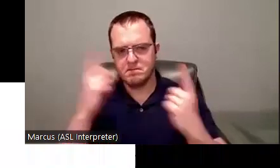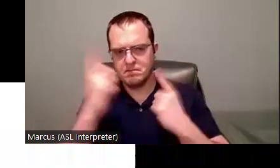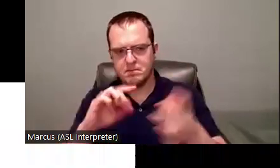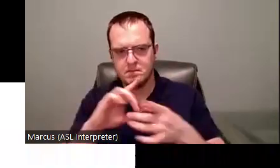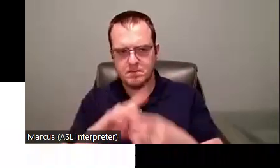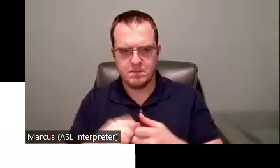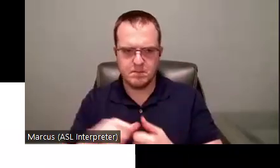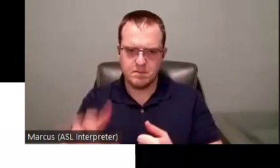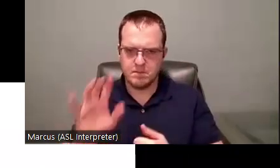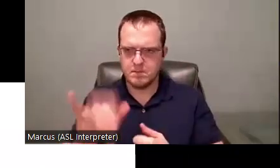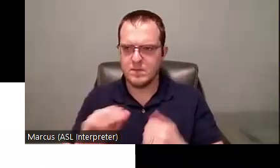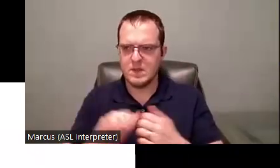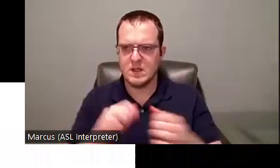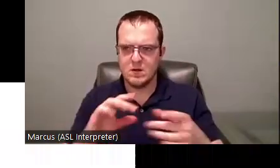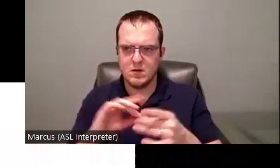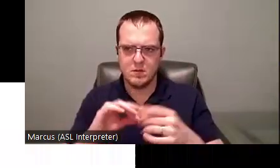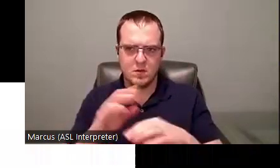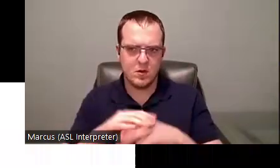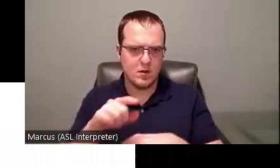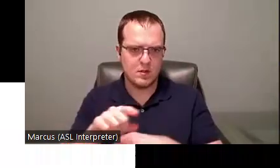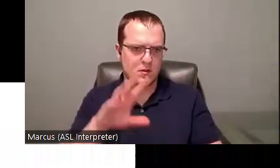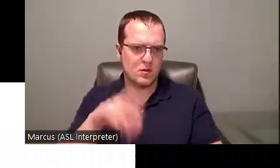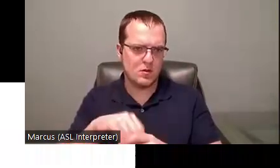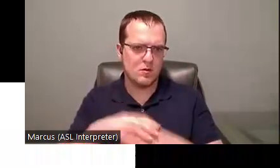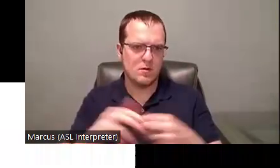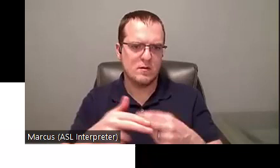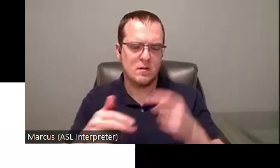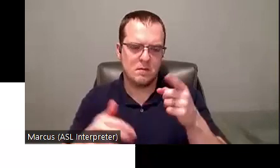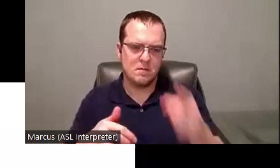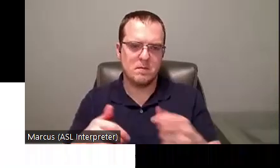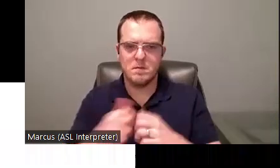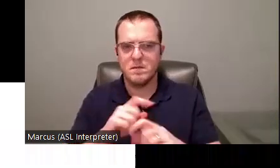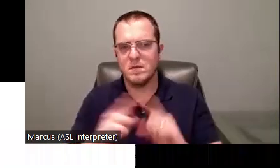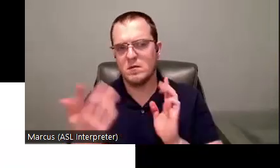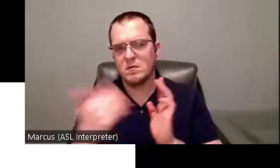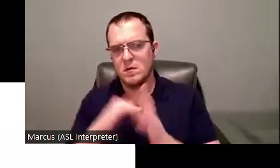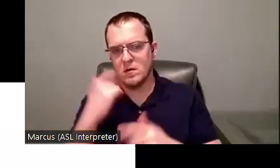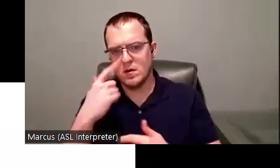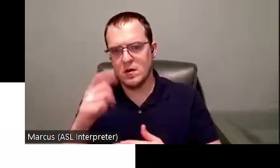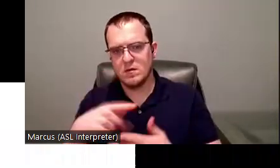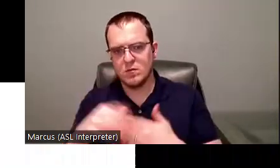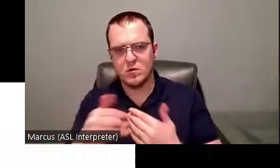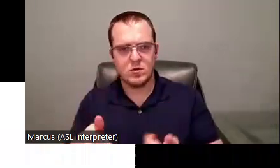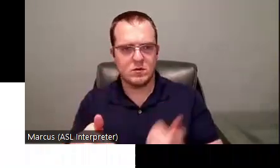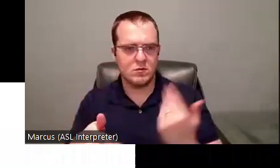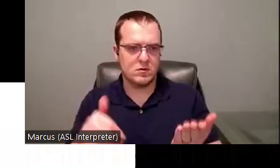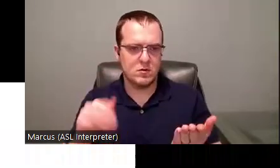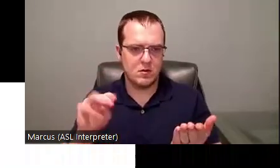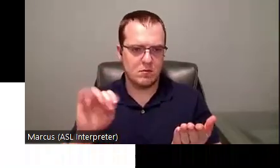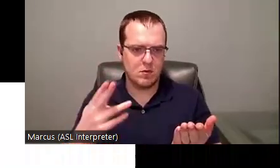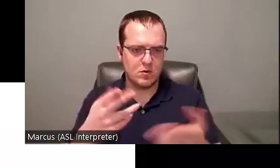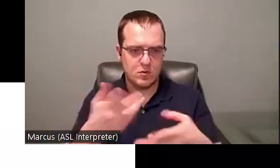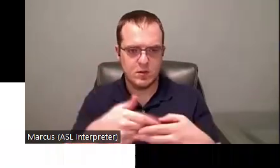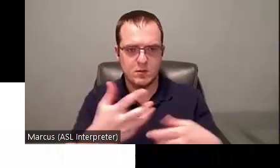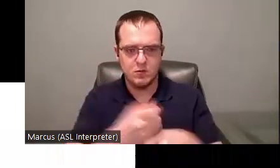on how to provide comments on this matter are included on the slide. Again, if this project is presented in March, it would be a briefing and not a